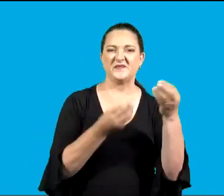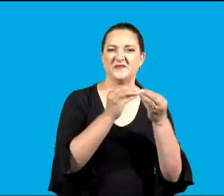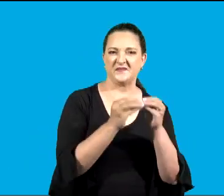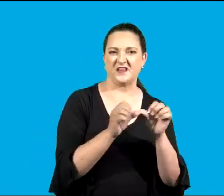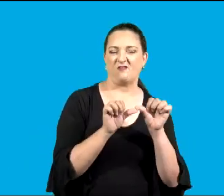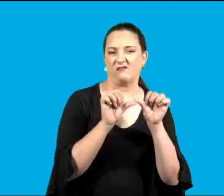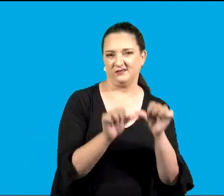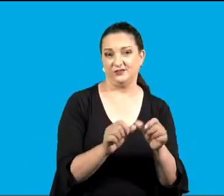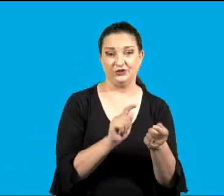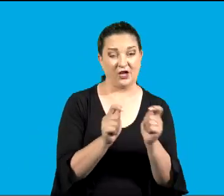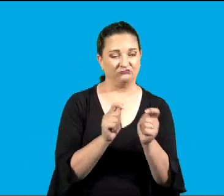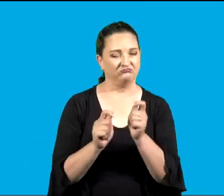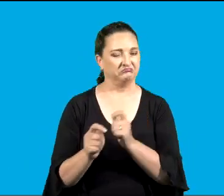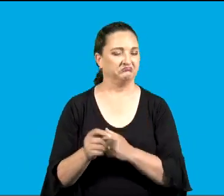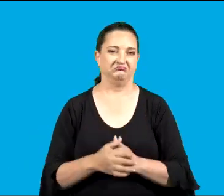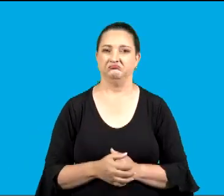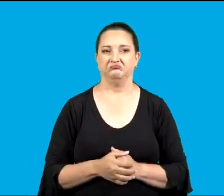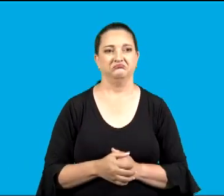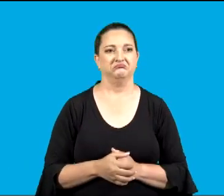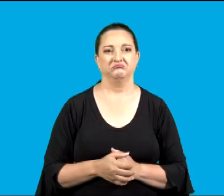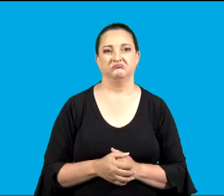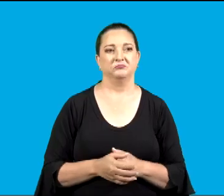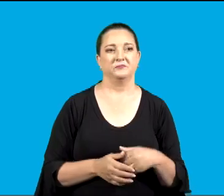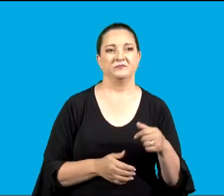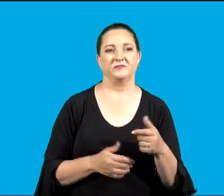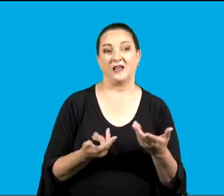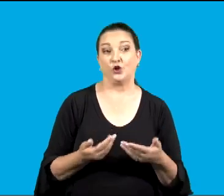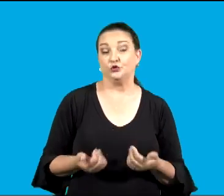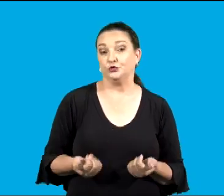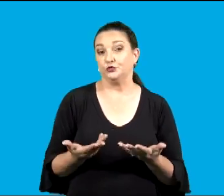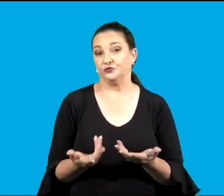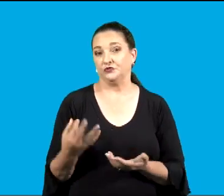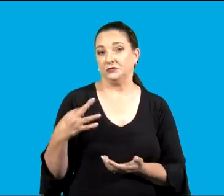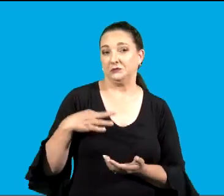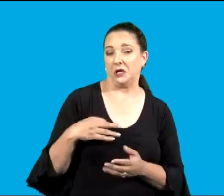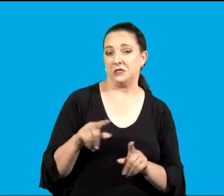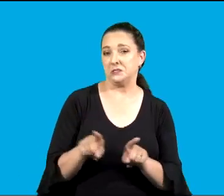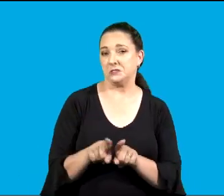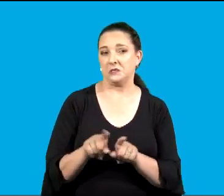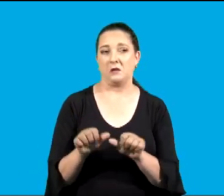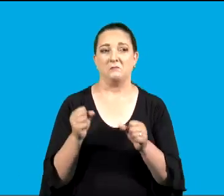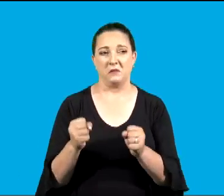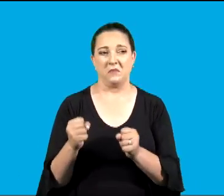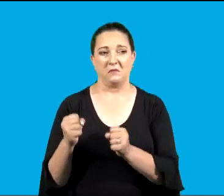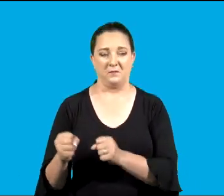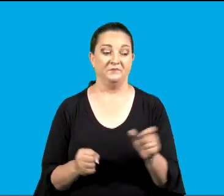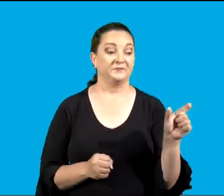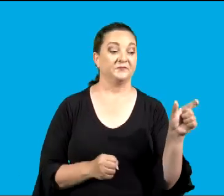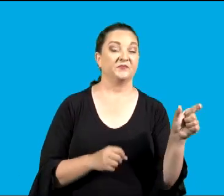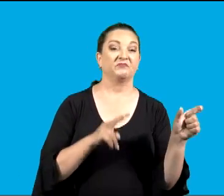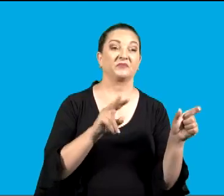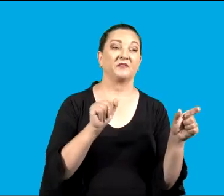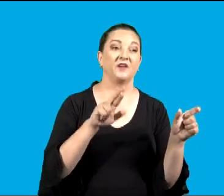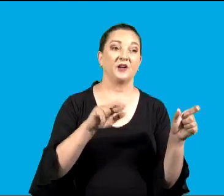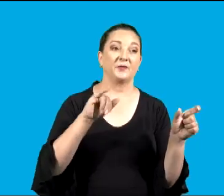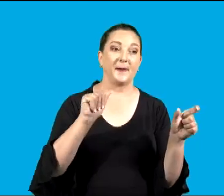that do not change with the level of production, such as rent or salaries. Then we have variable cost, costs that vary with the level of production,